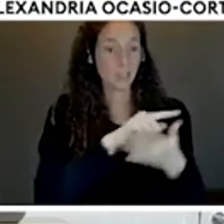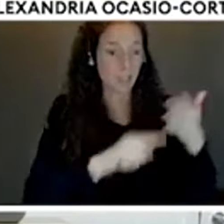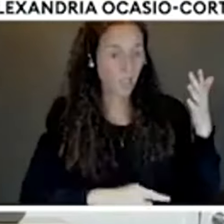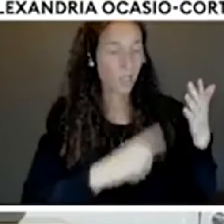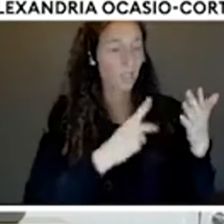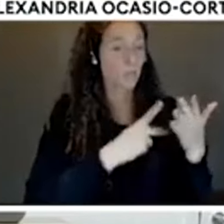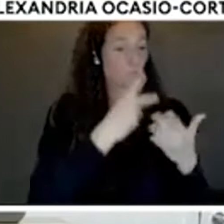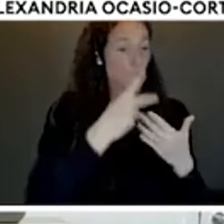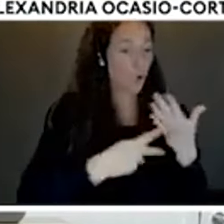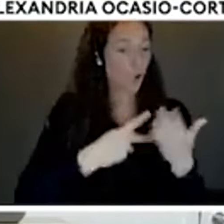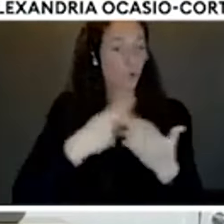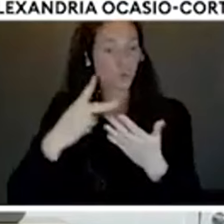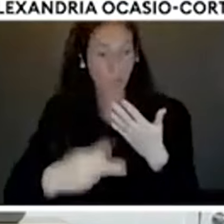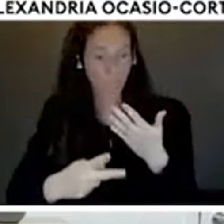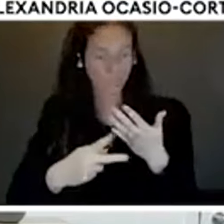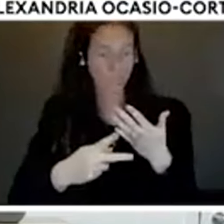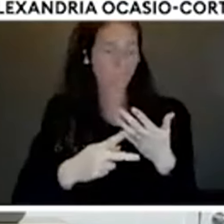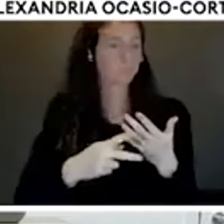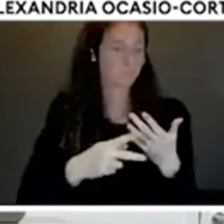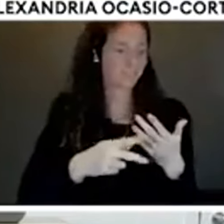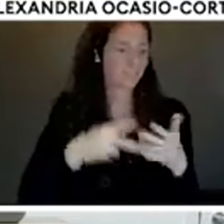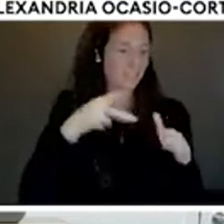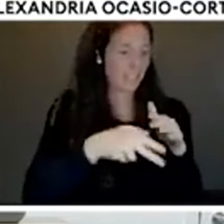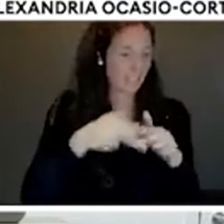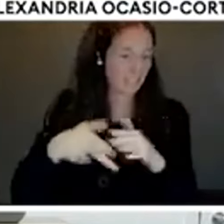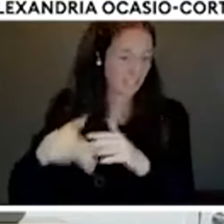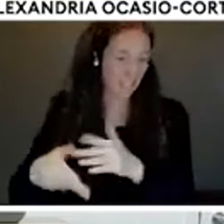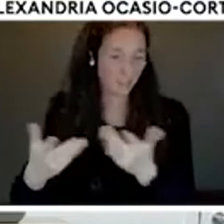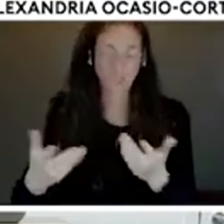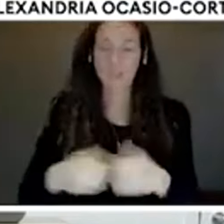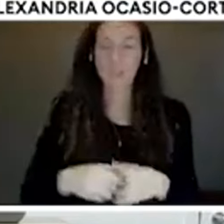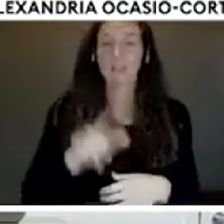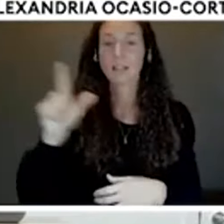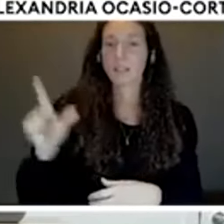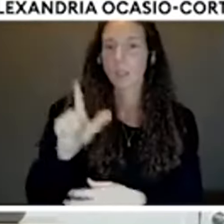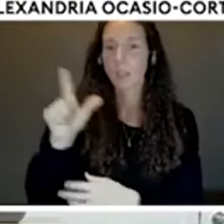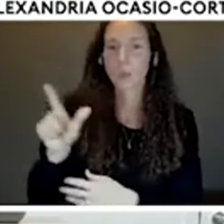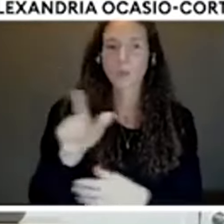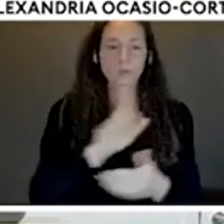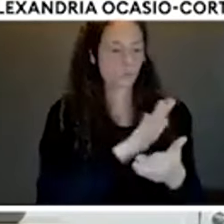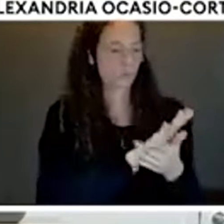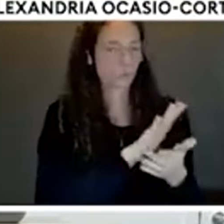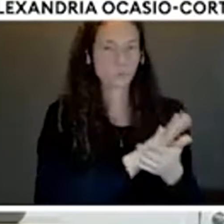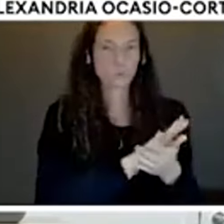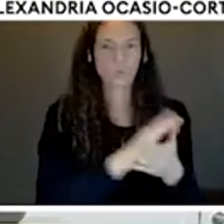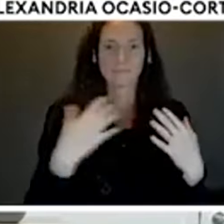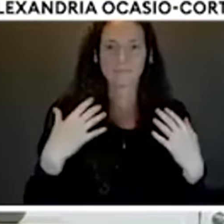our libraries, our schools, our healthcare, our housing, is acceptable.